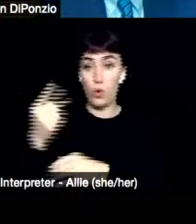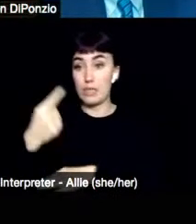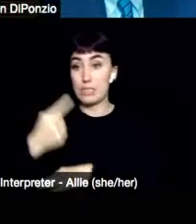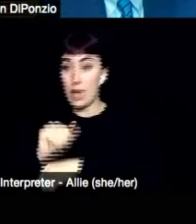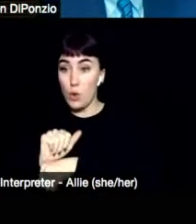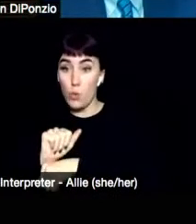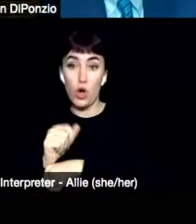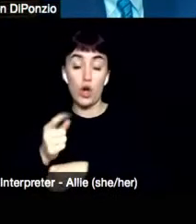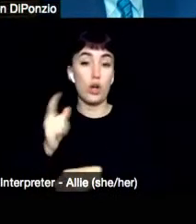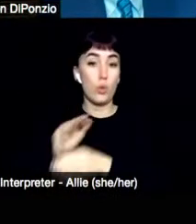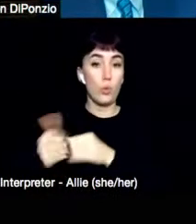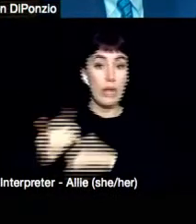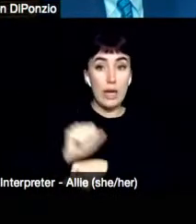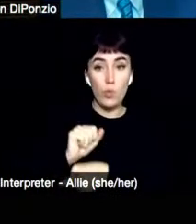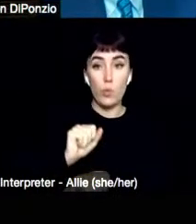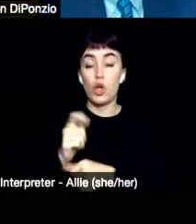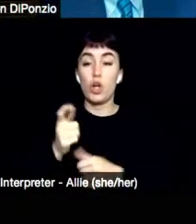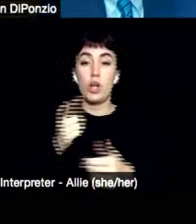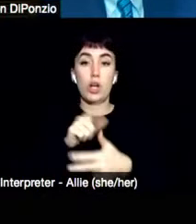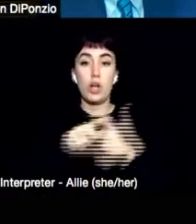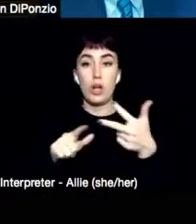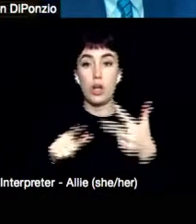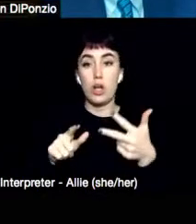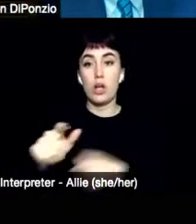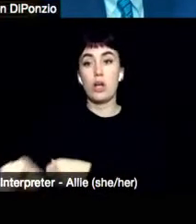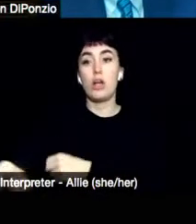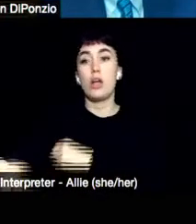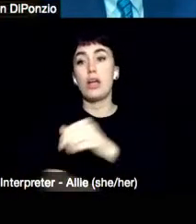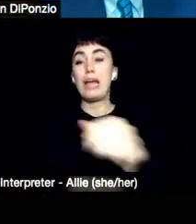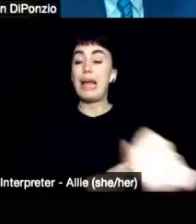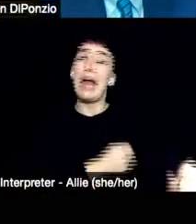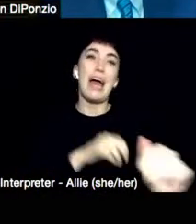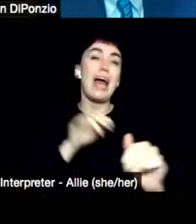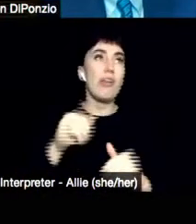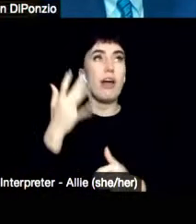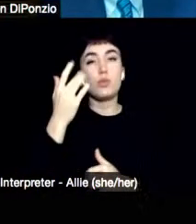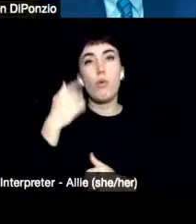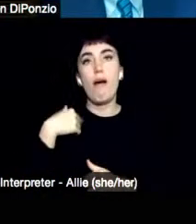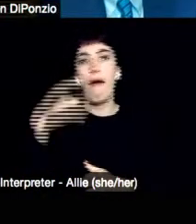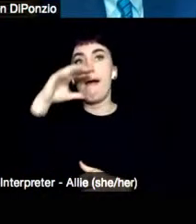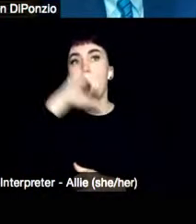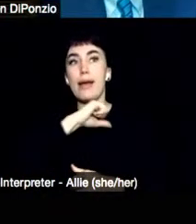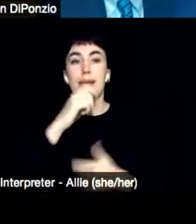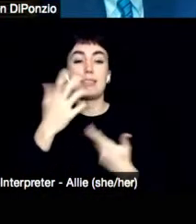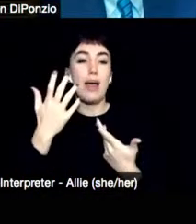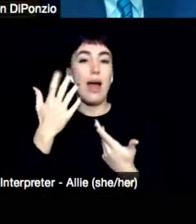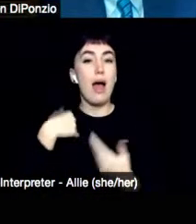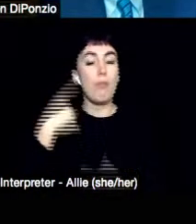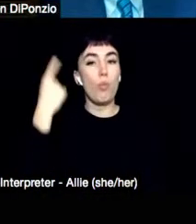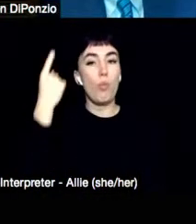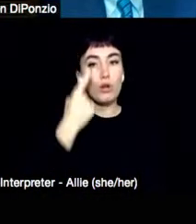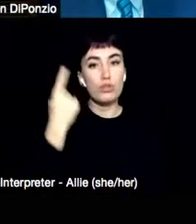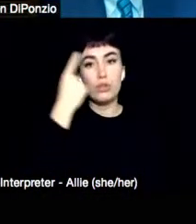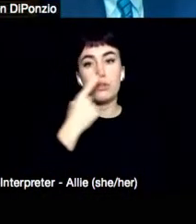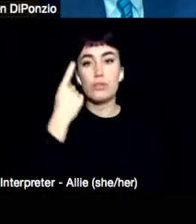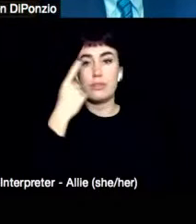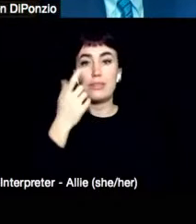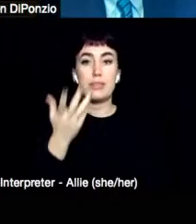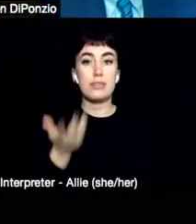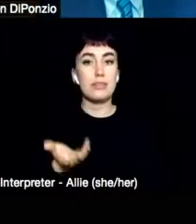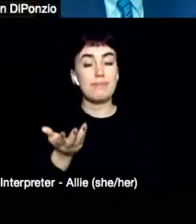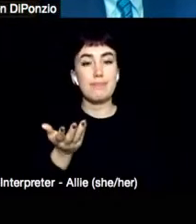work, and right. So that's why I guess I can't help but wonder whether